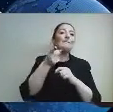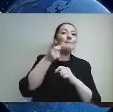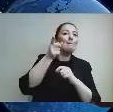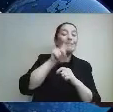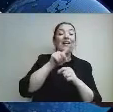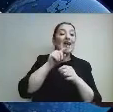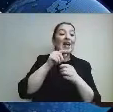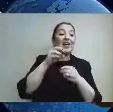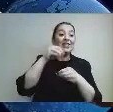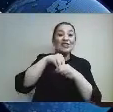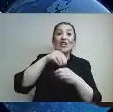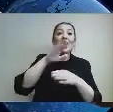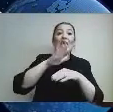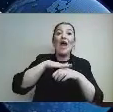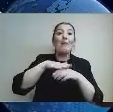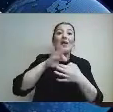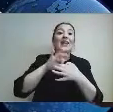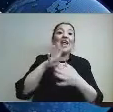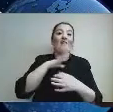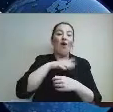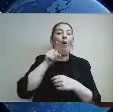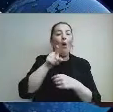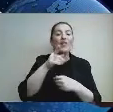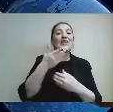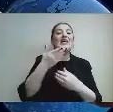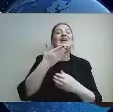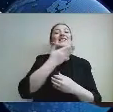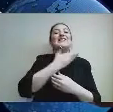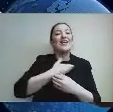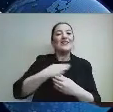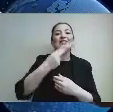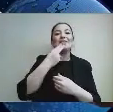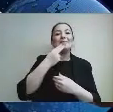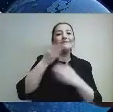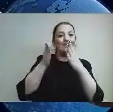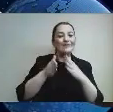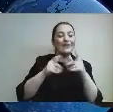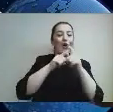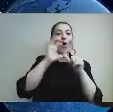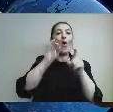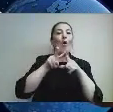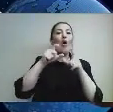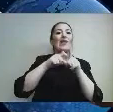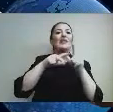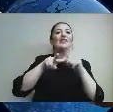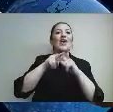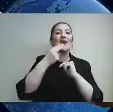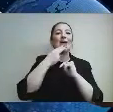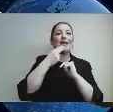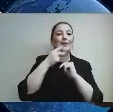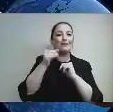Gonca Ongan, our guest here, has been conducting academic studies on that. And I'd